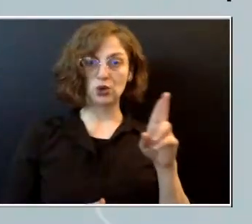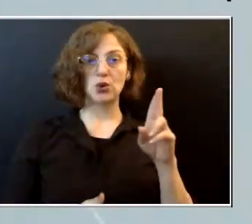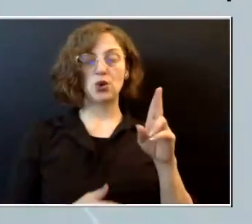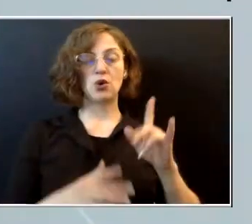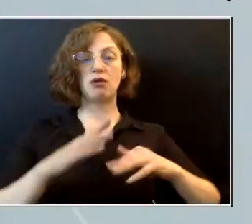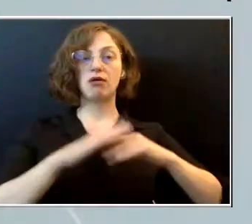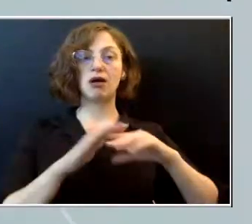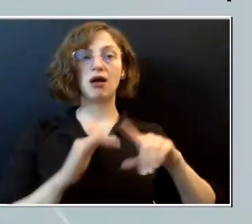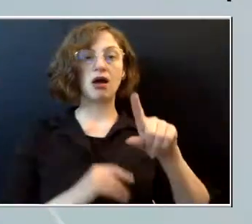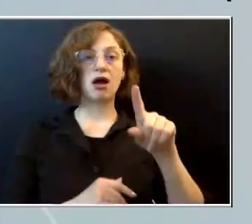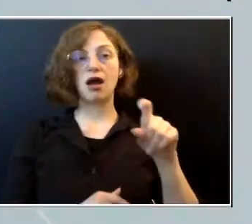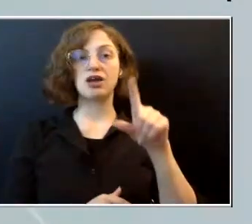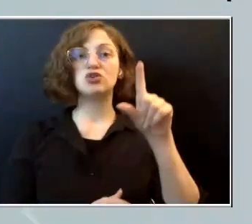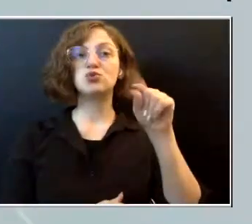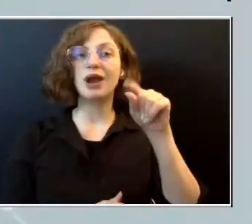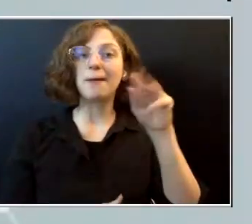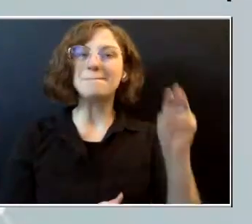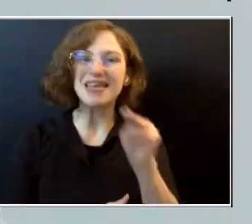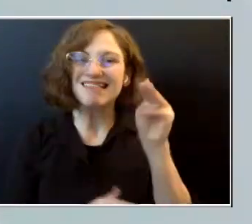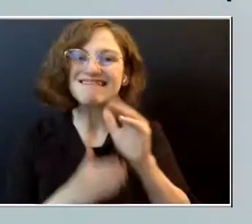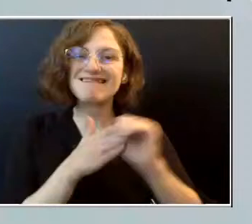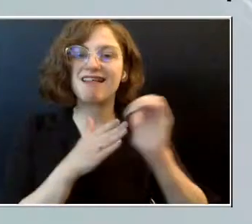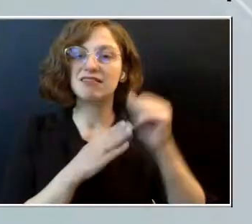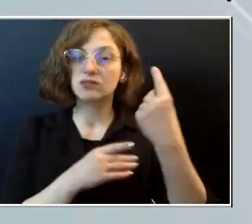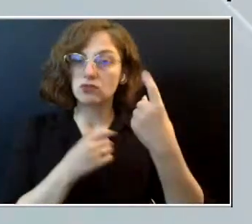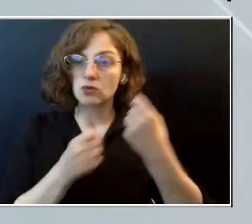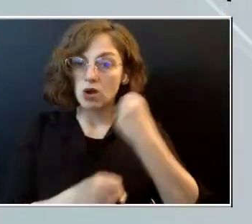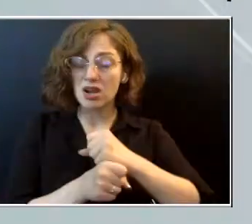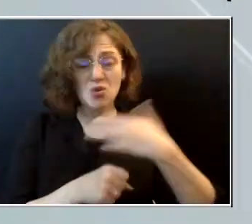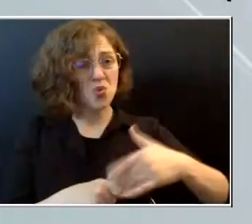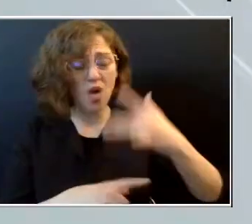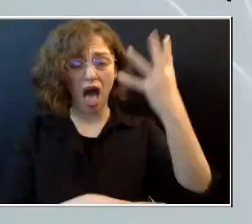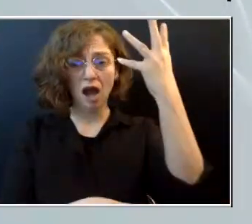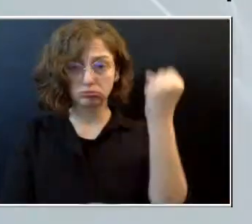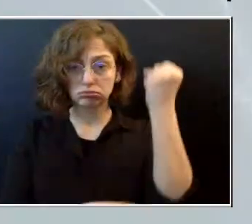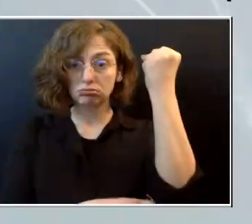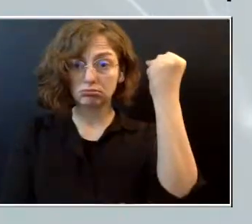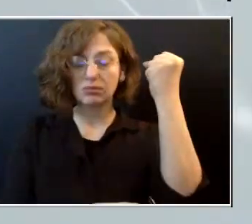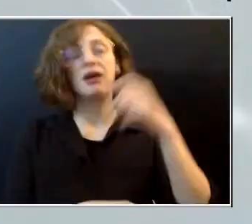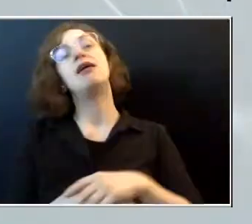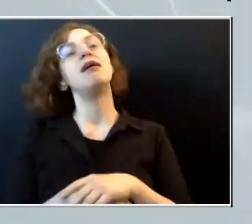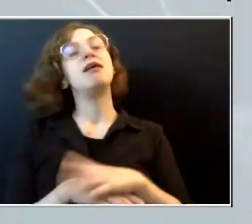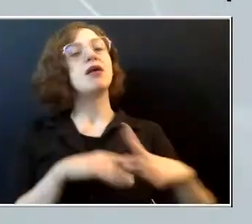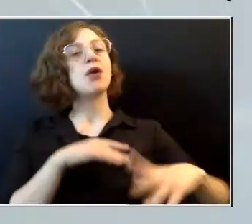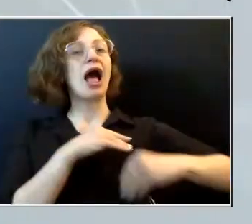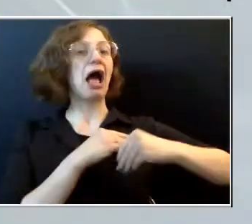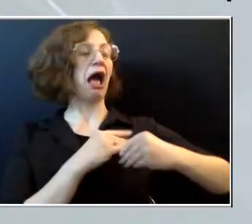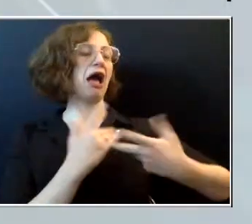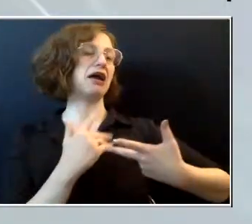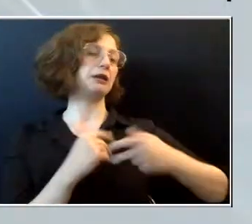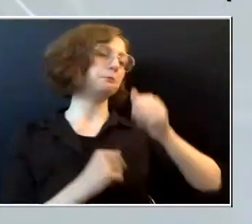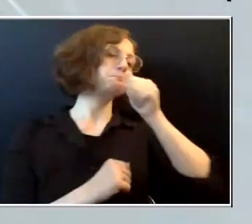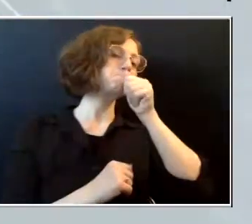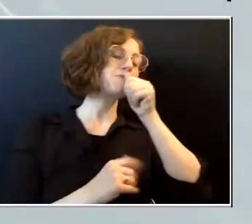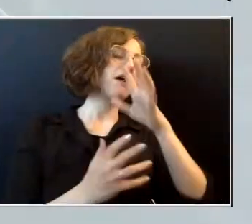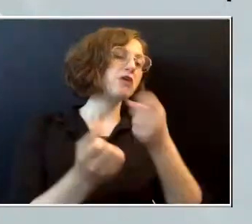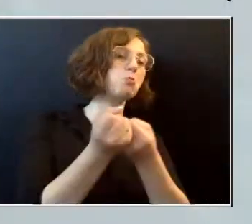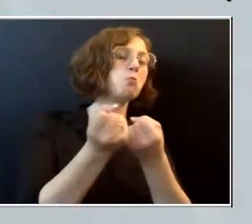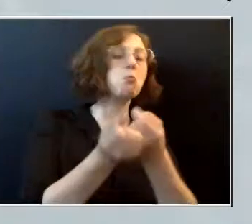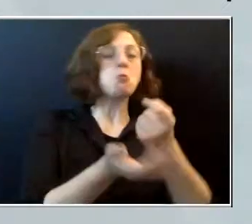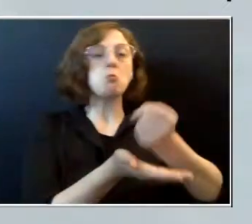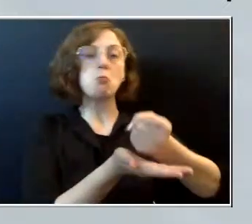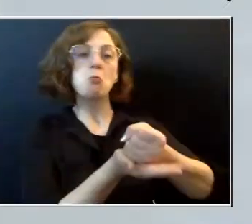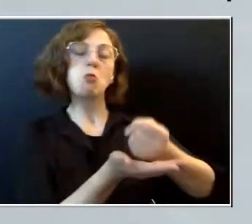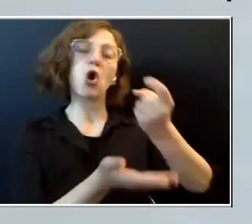an all-time high. When you add in donations from private sources and other types of governmental grants, total research spending